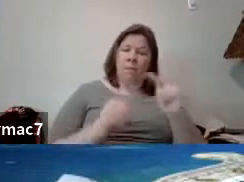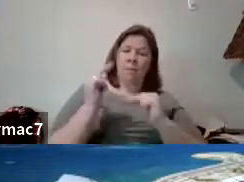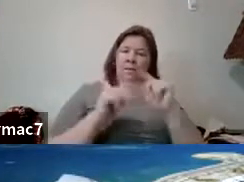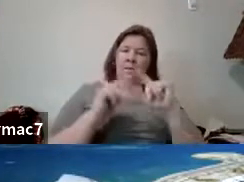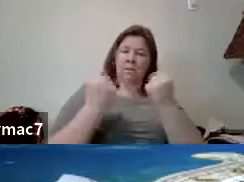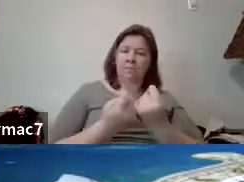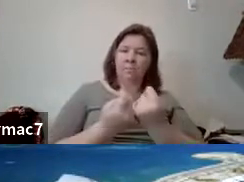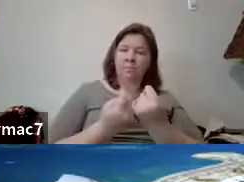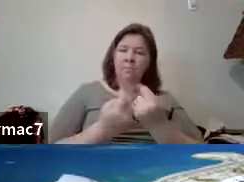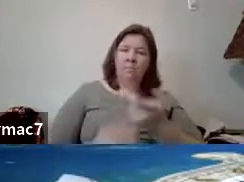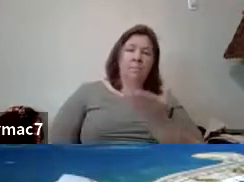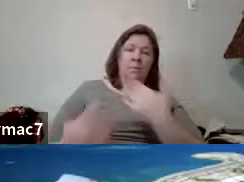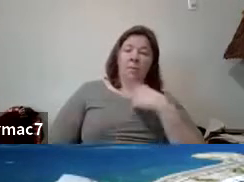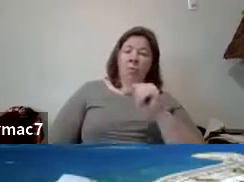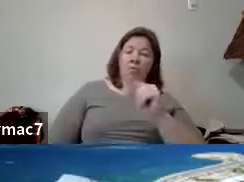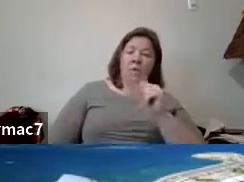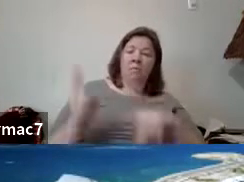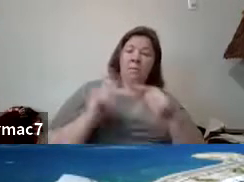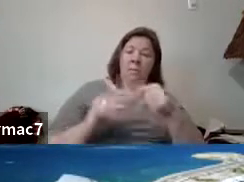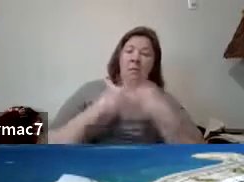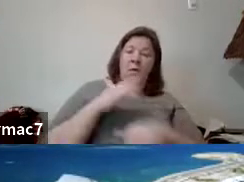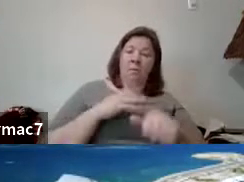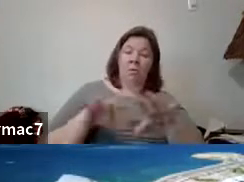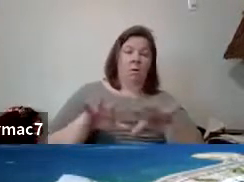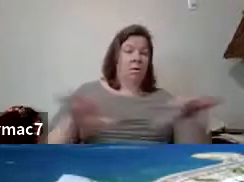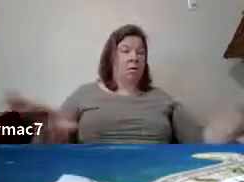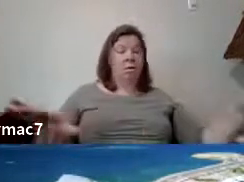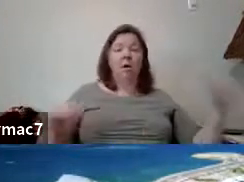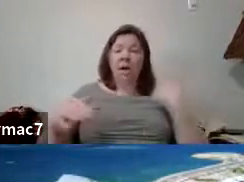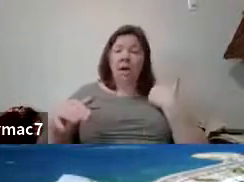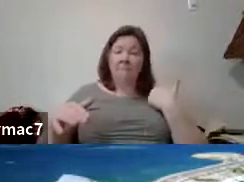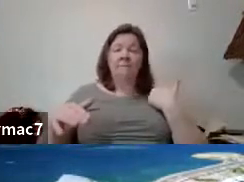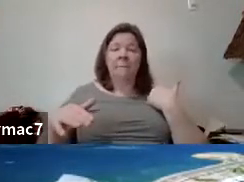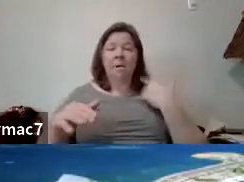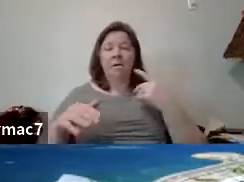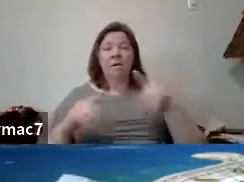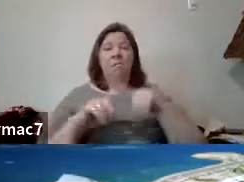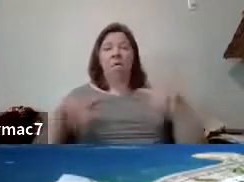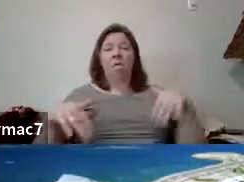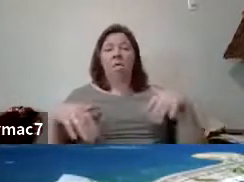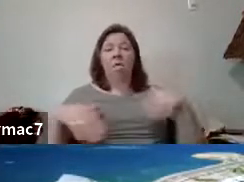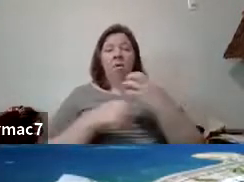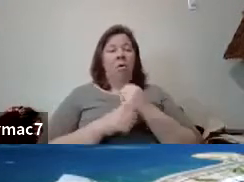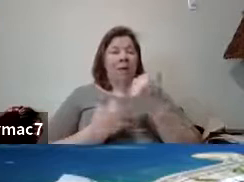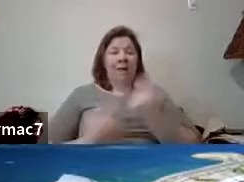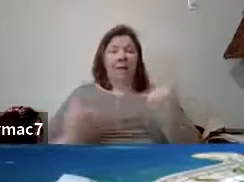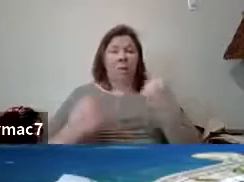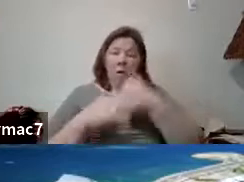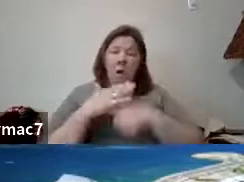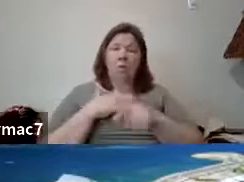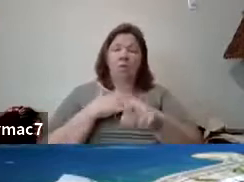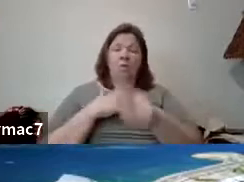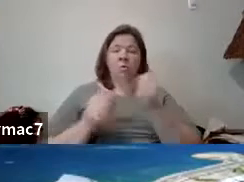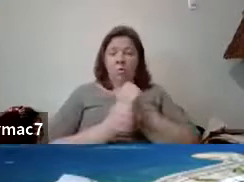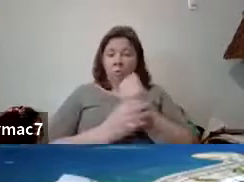So you might have 20 accounts spread across the board, and you haven't actually got anyone under you, you haven't grown